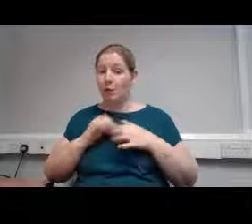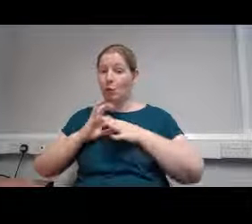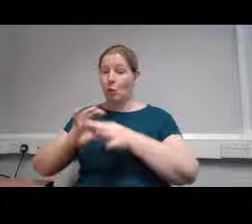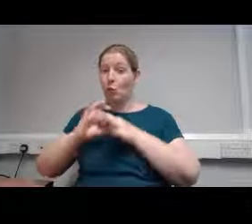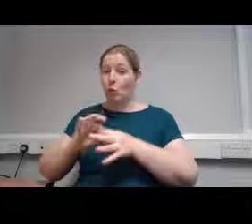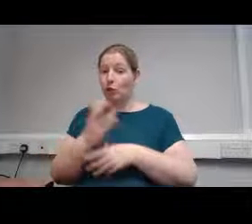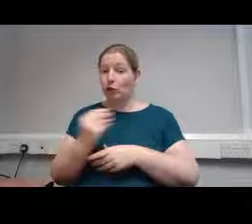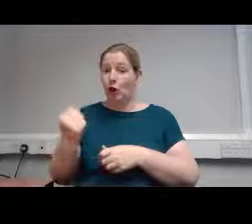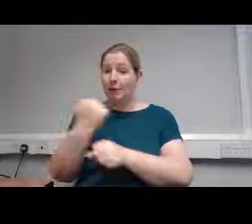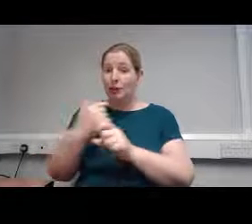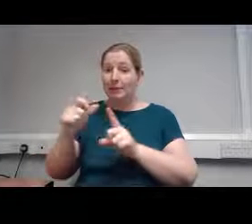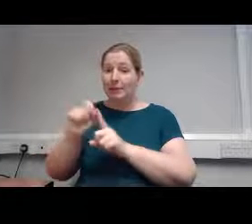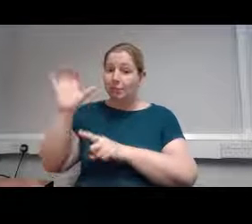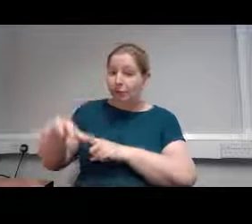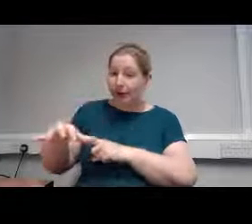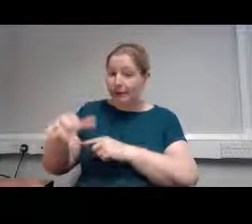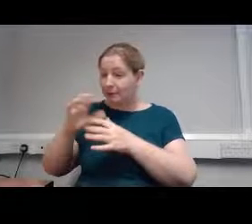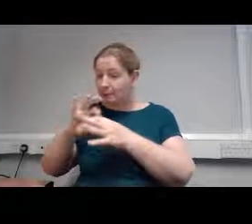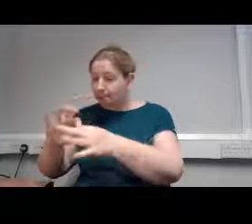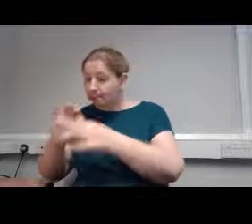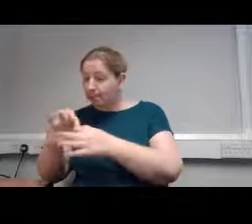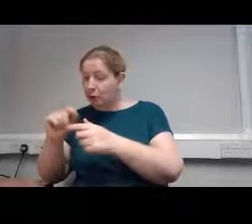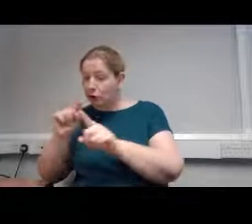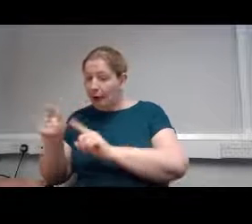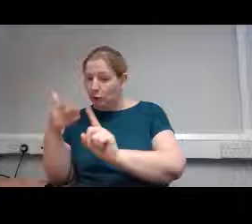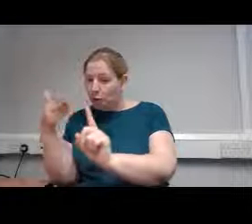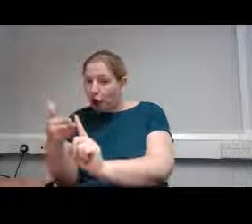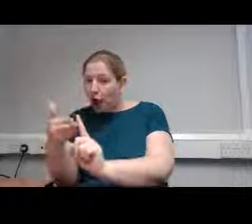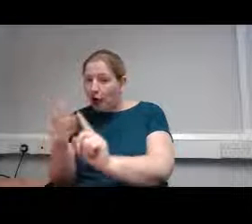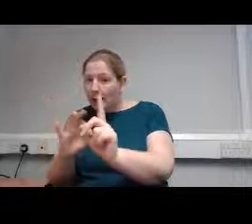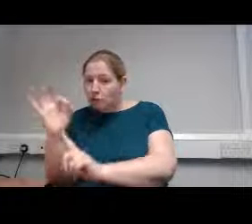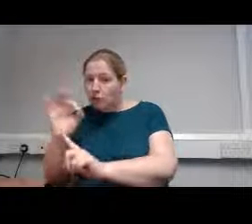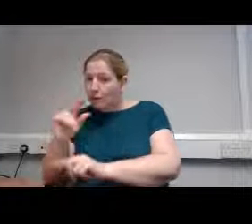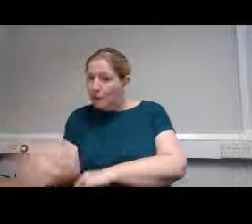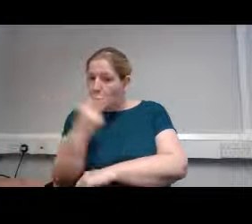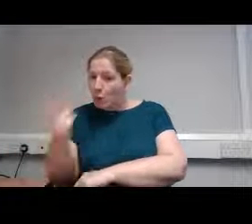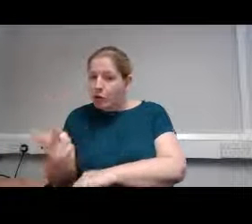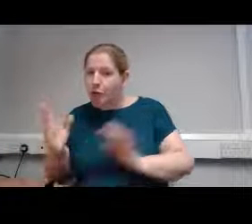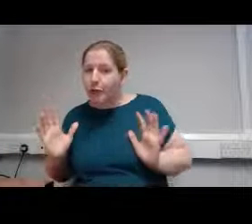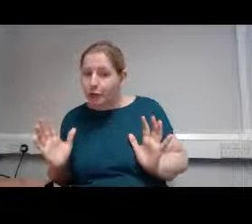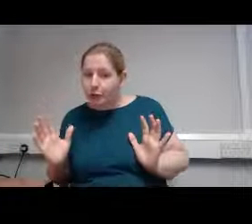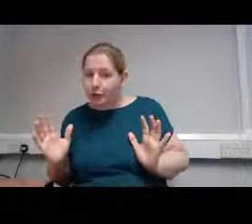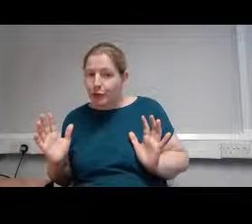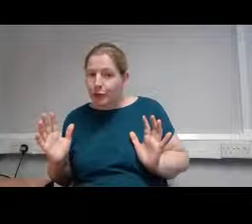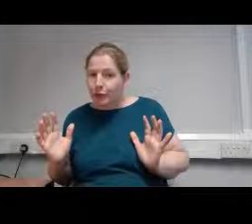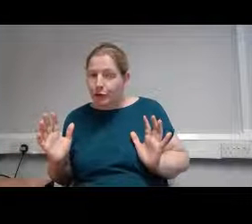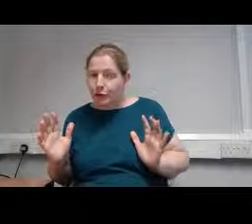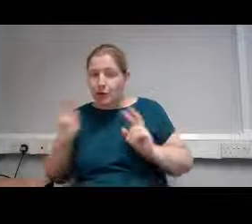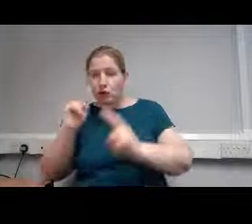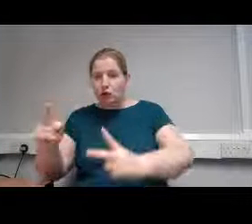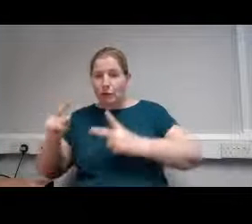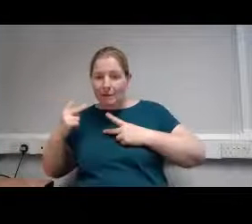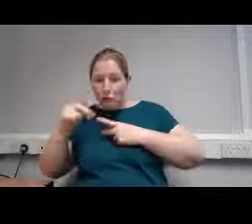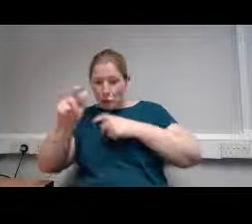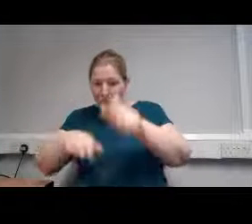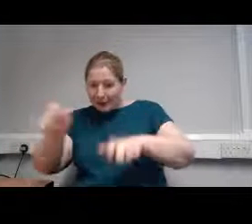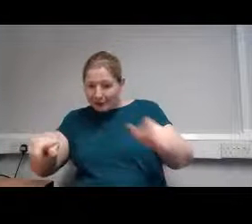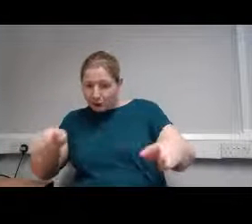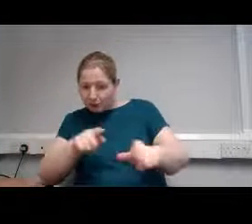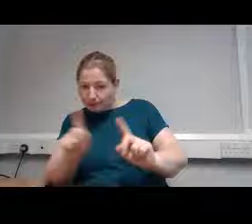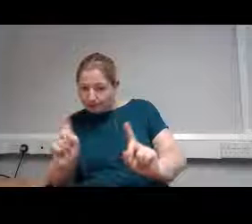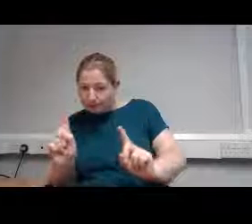here to look at a targeted approach, a quality improvement approach, to look at reviewing patients prescribed